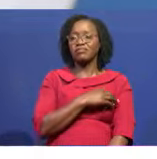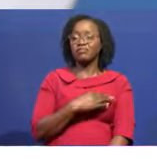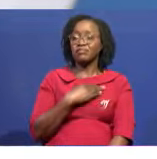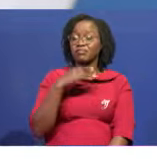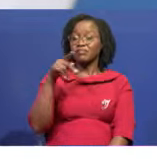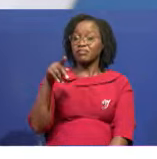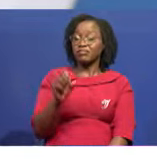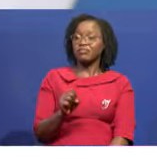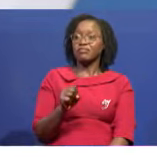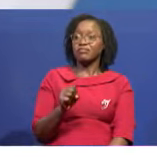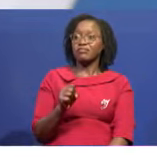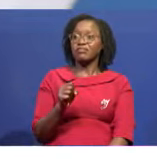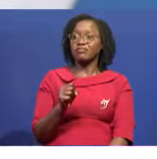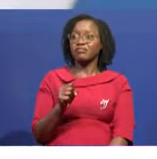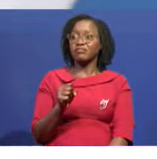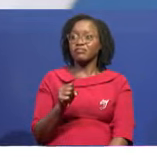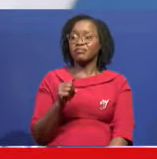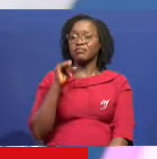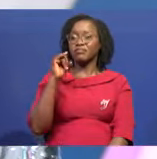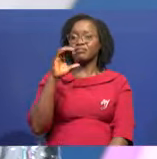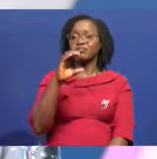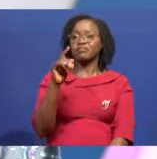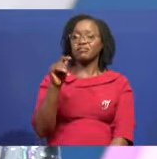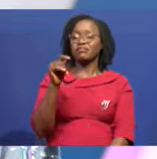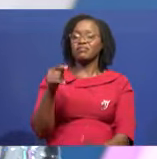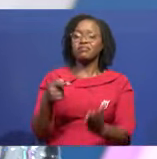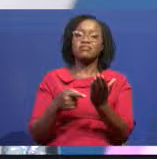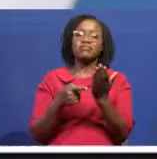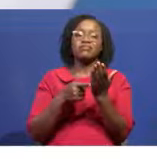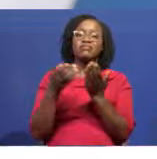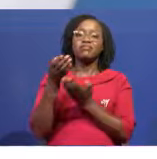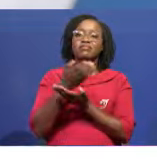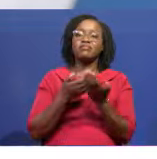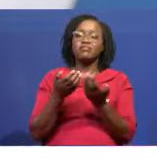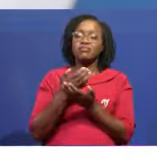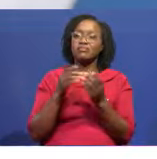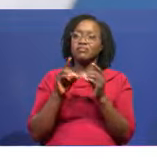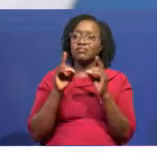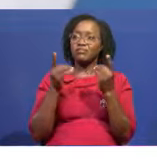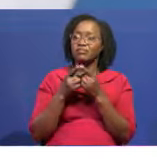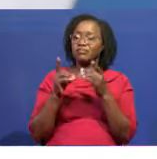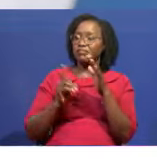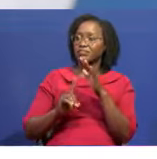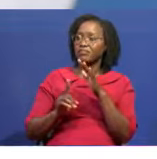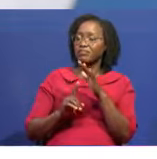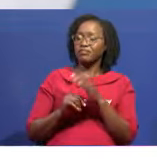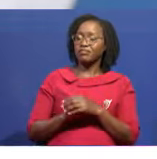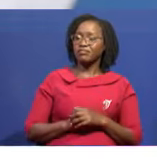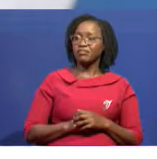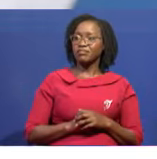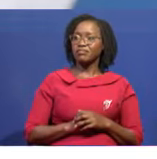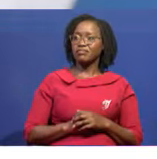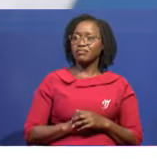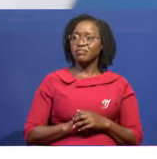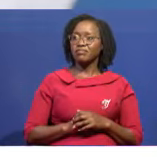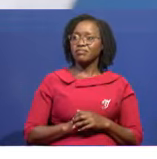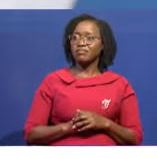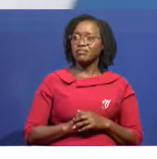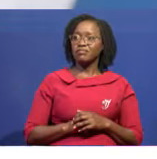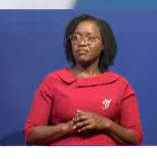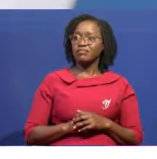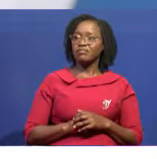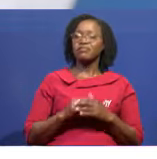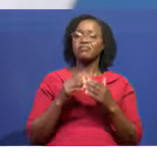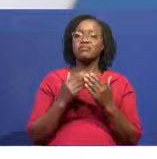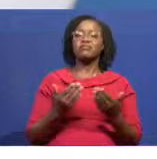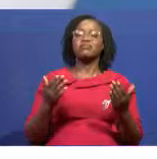principal secretary in the ICT and Digital Economy Department of the Ministry of ICT. And one of the things